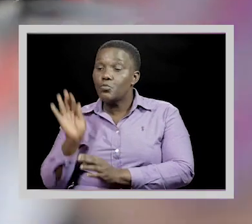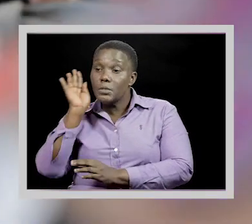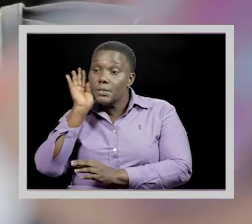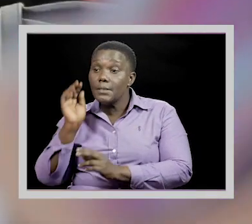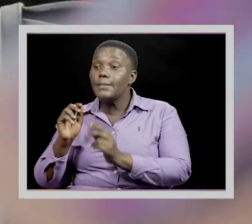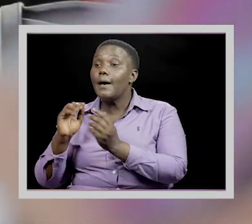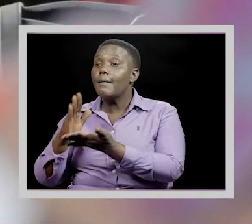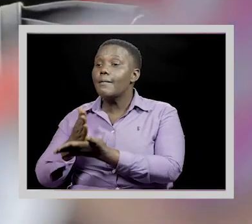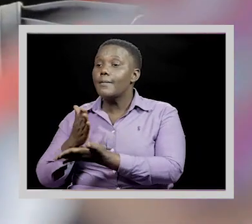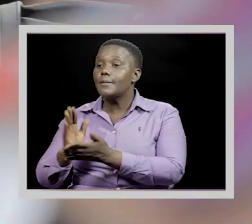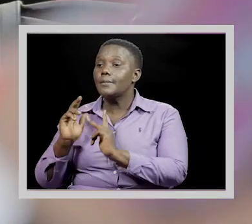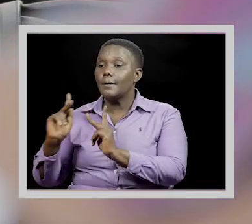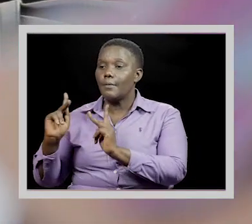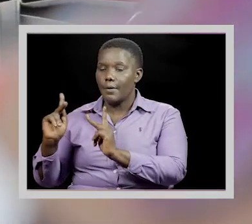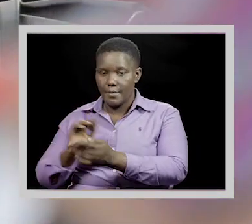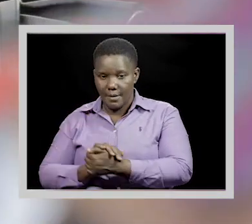ordinary procedures